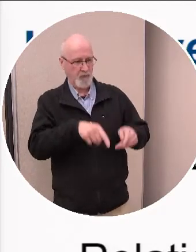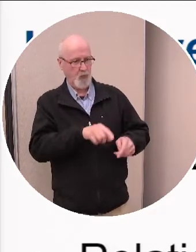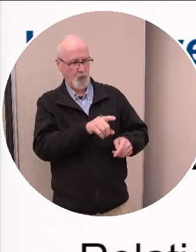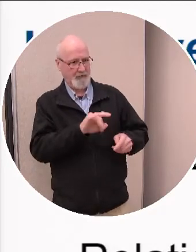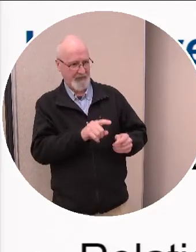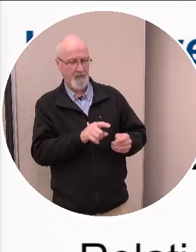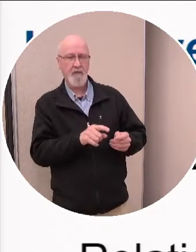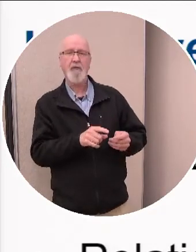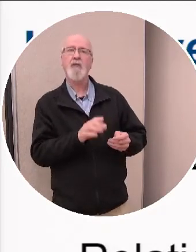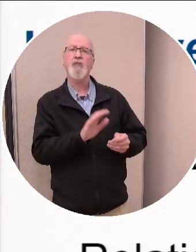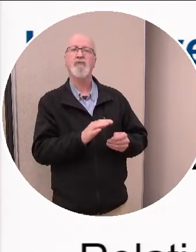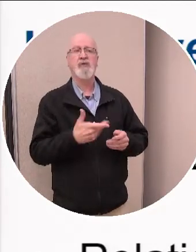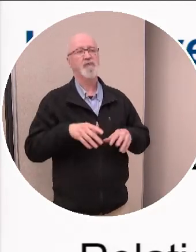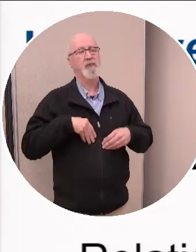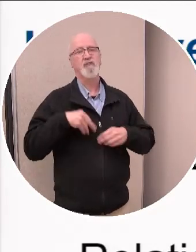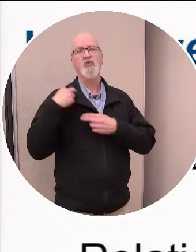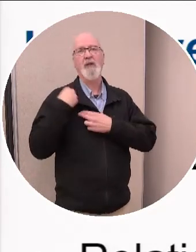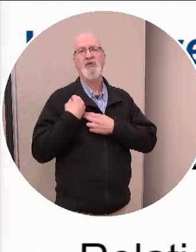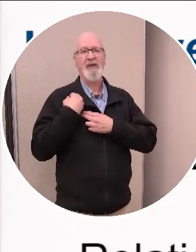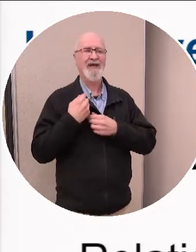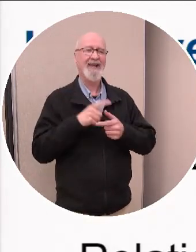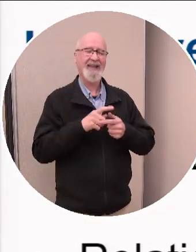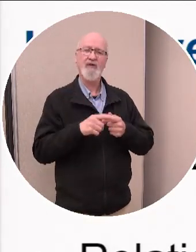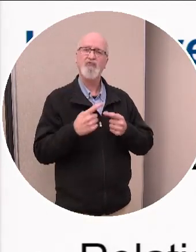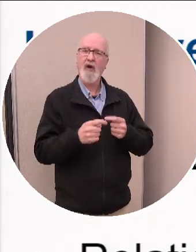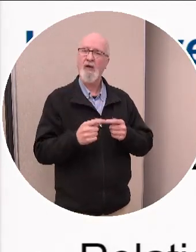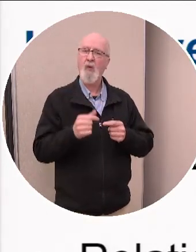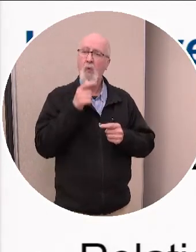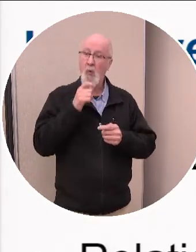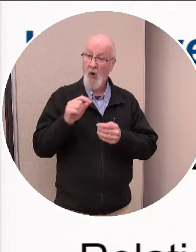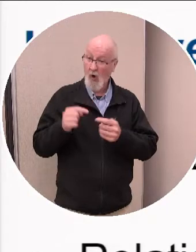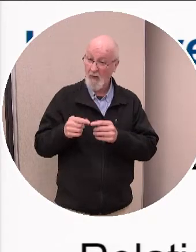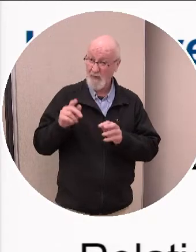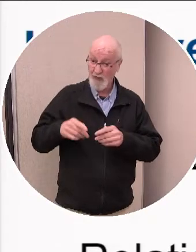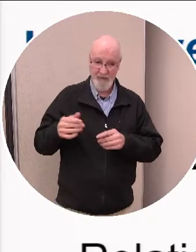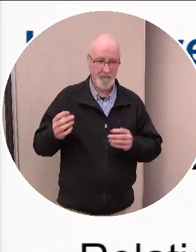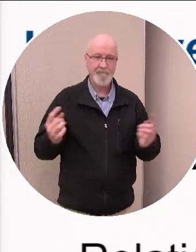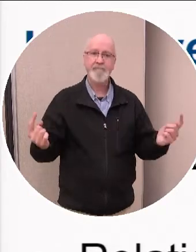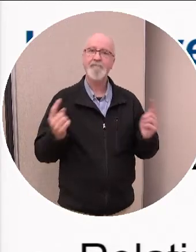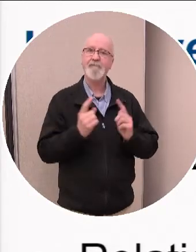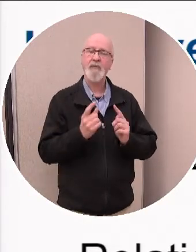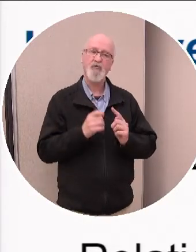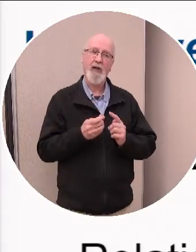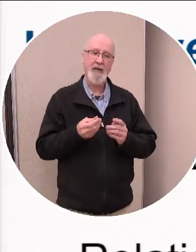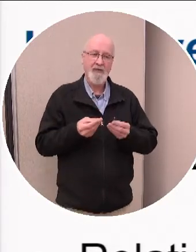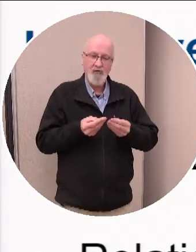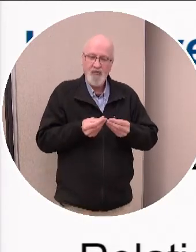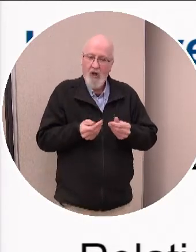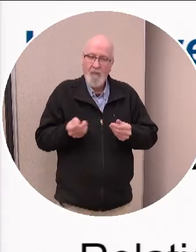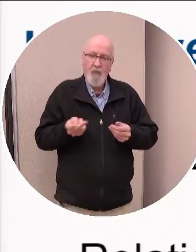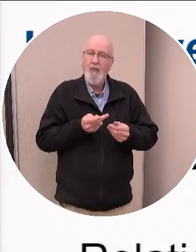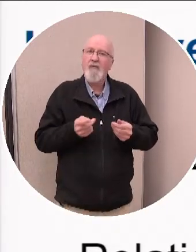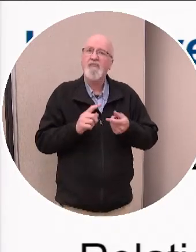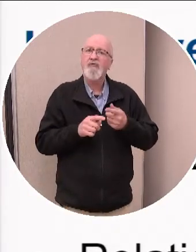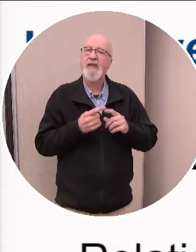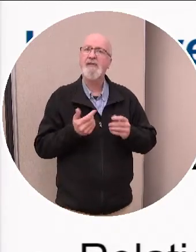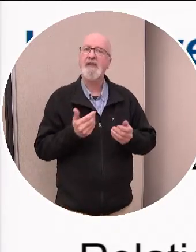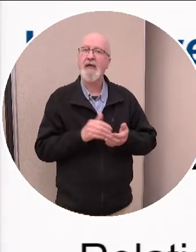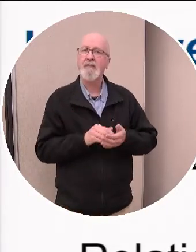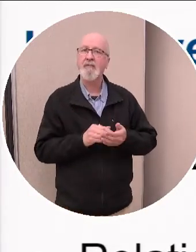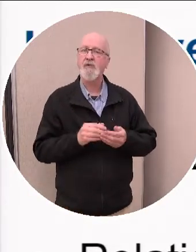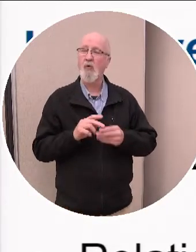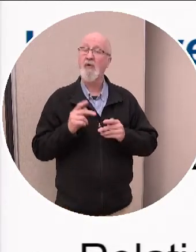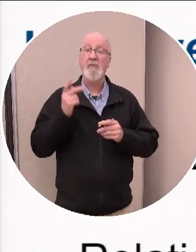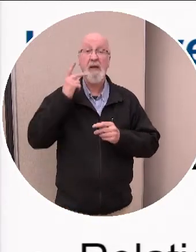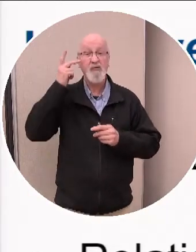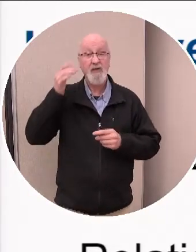for their actions and rebuilding relationships based on mutual respect and understanding. It provides an opportunity for the parents directly